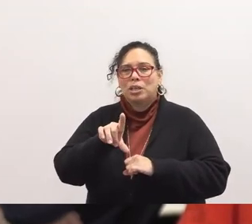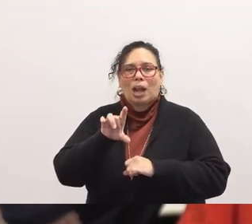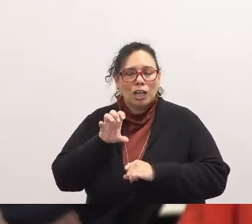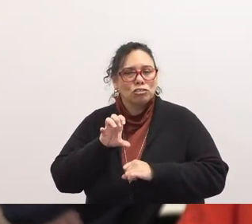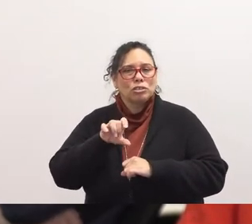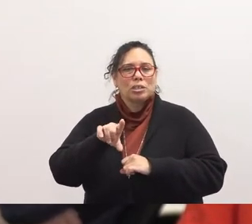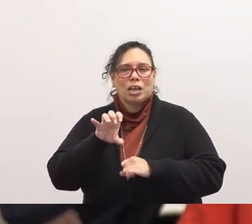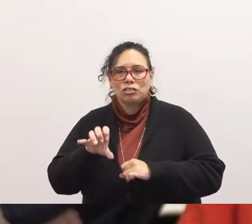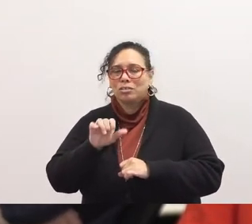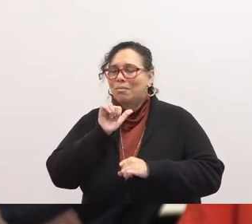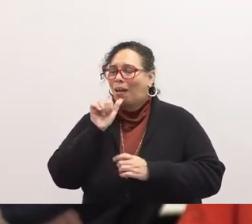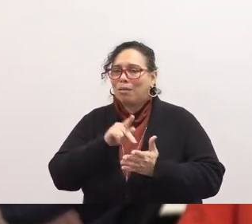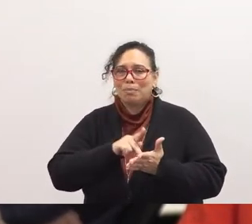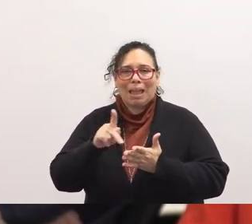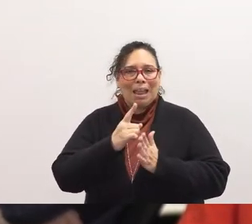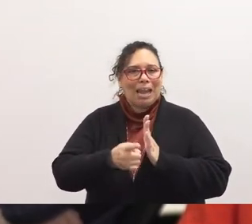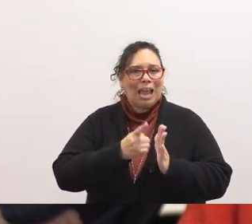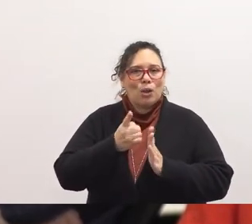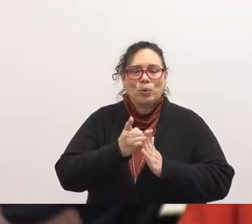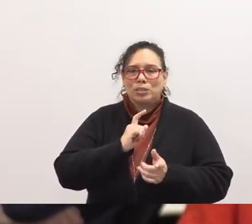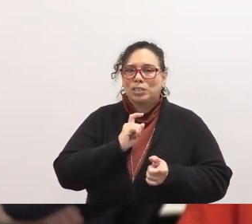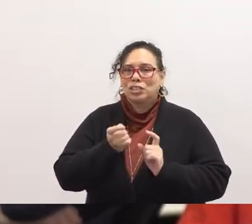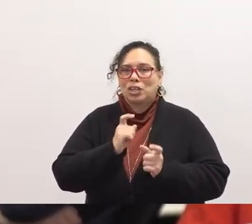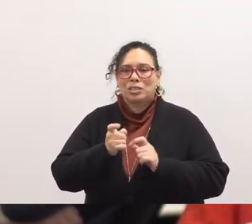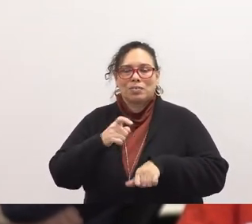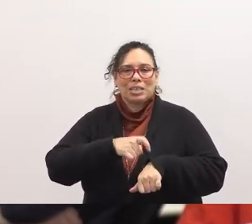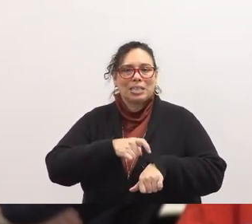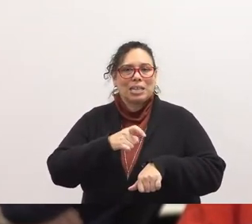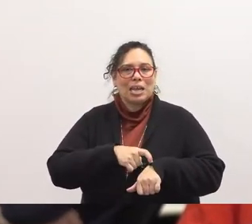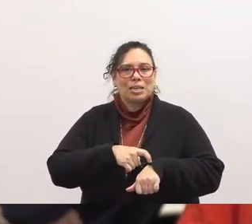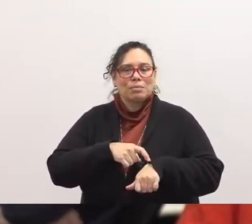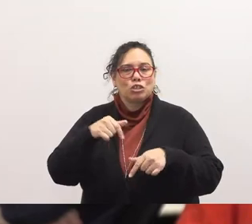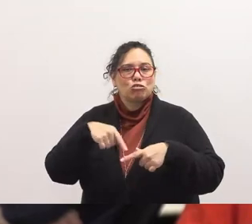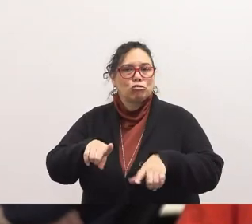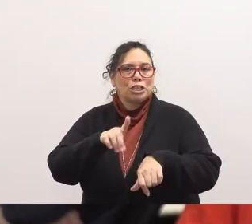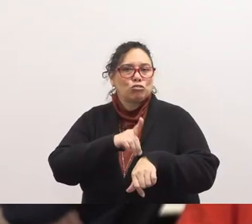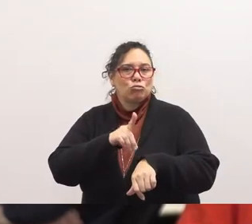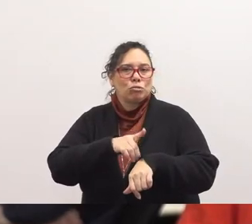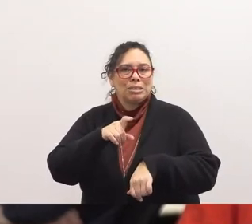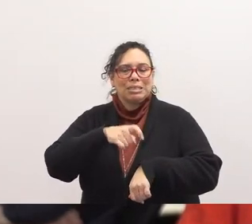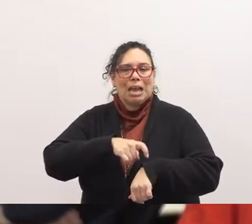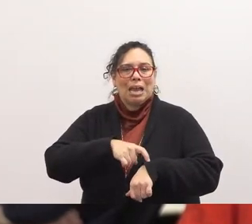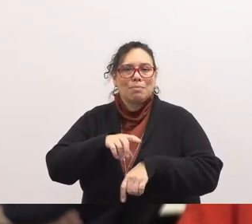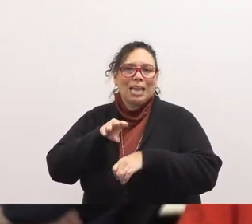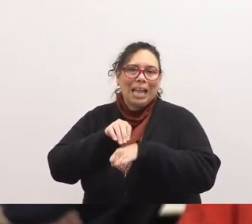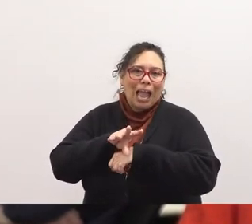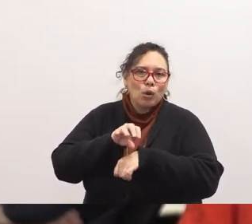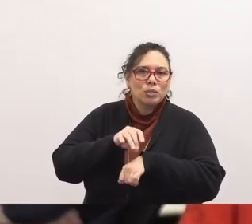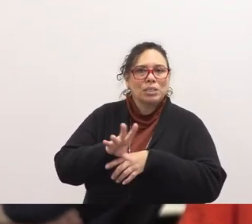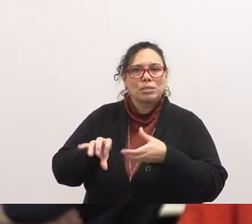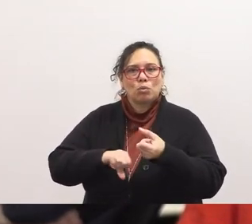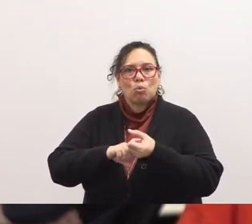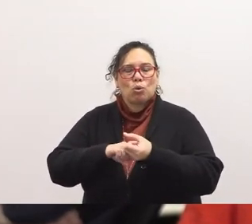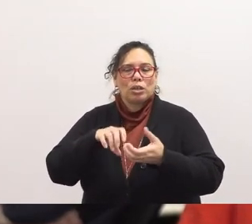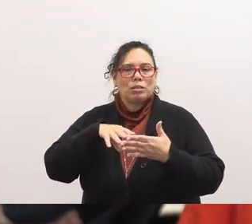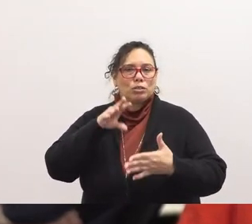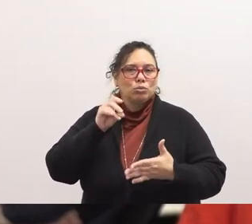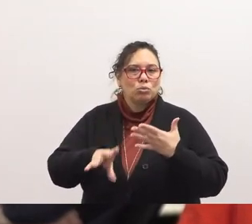hundreds of unpaid hours to adjust for the time I spend during my duty hours counseling and supporting my students and their